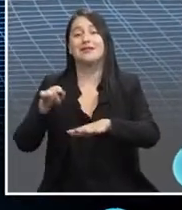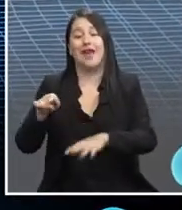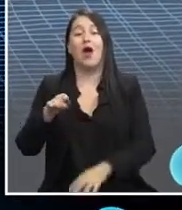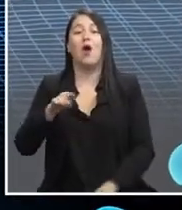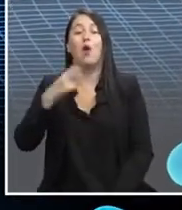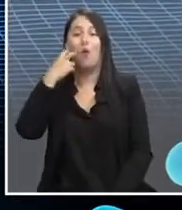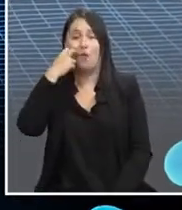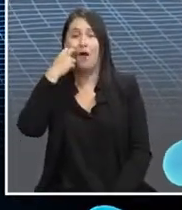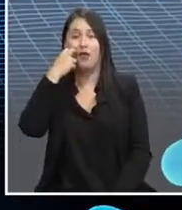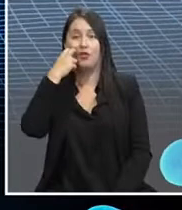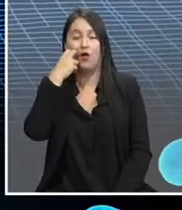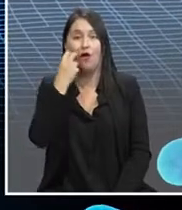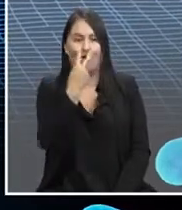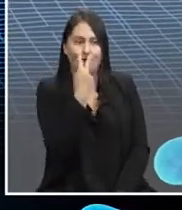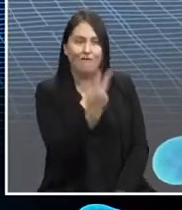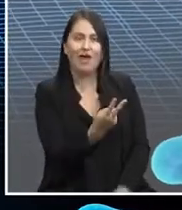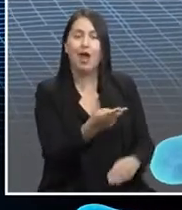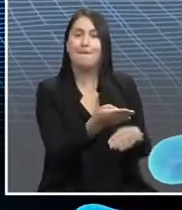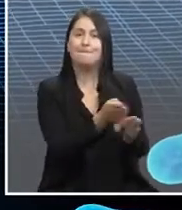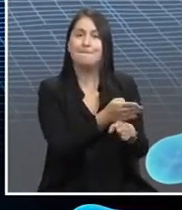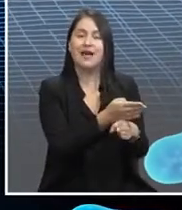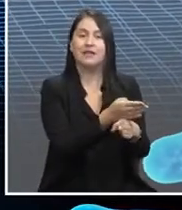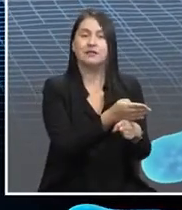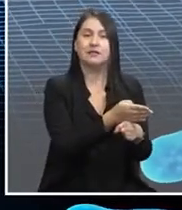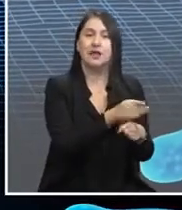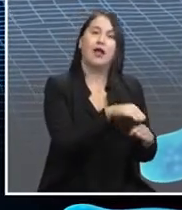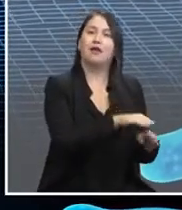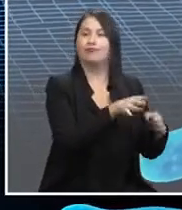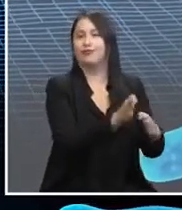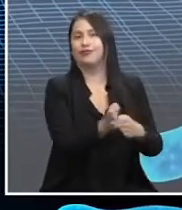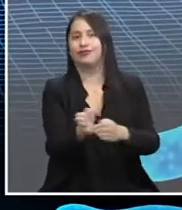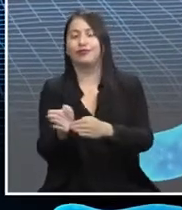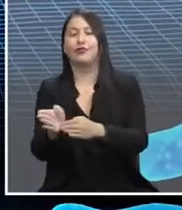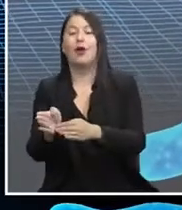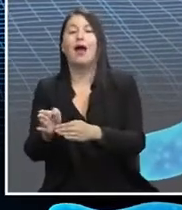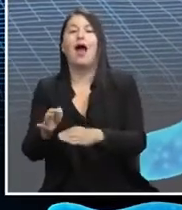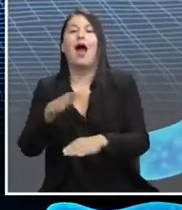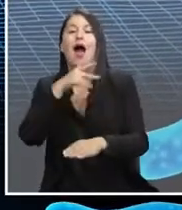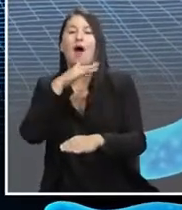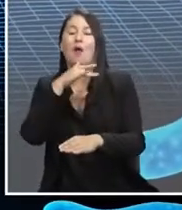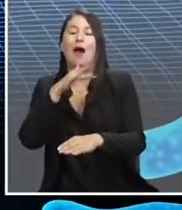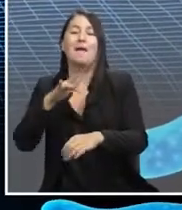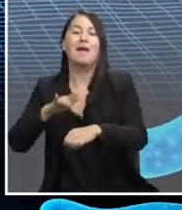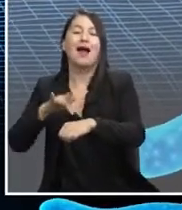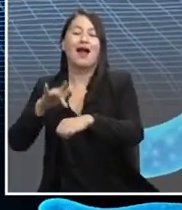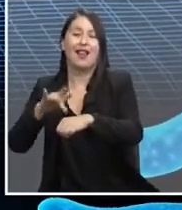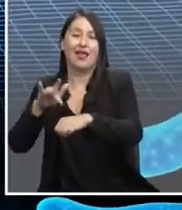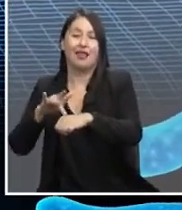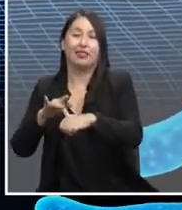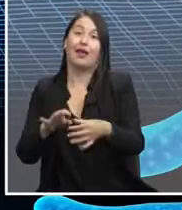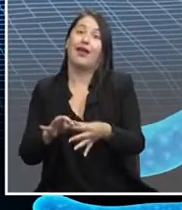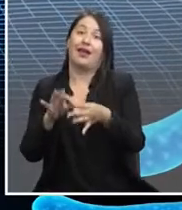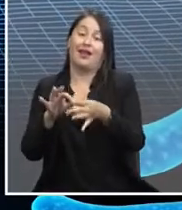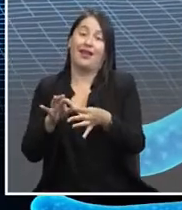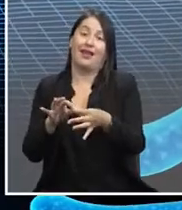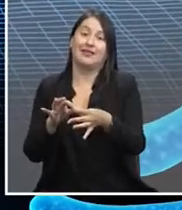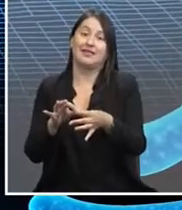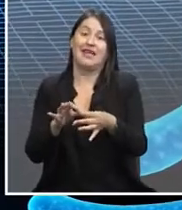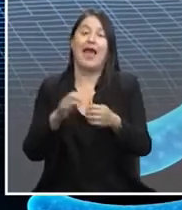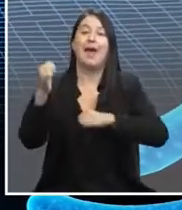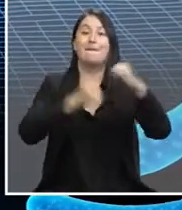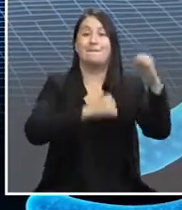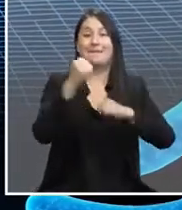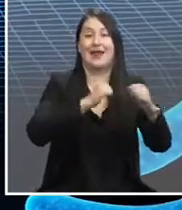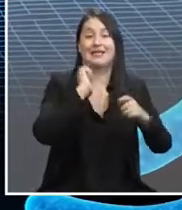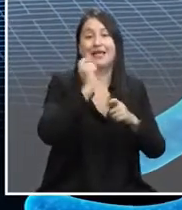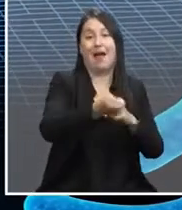away from traditional fisheries. These changes affect both natural ecosystems and the people and communities